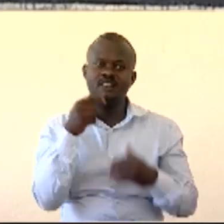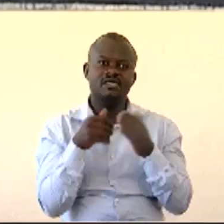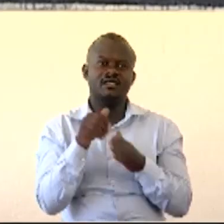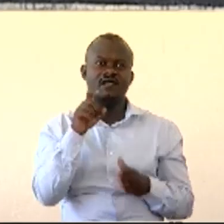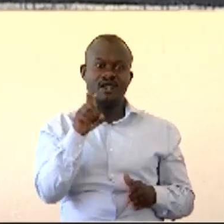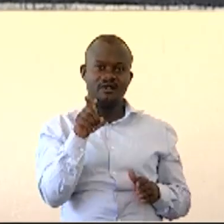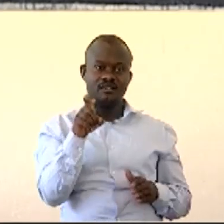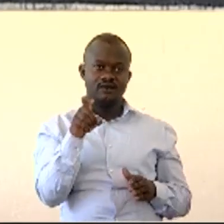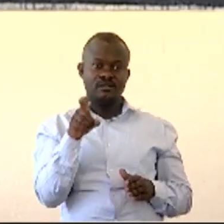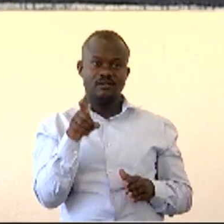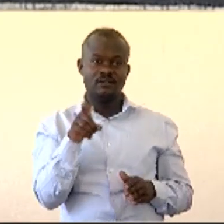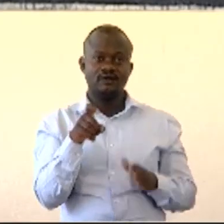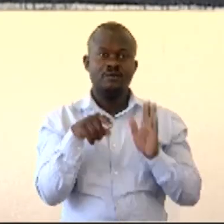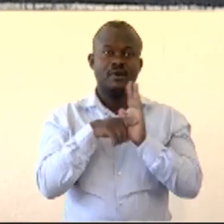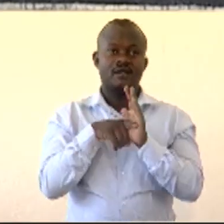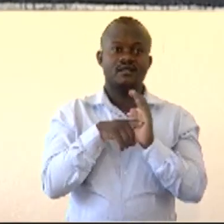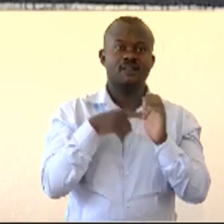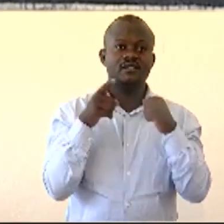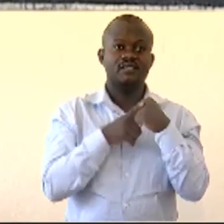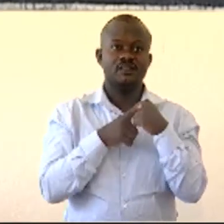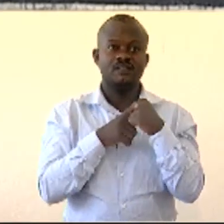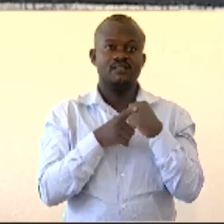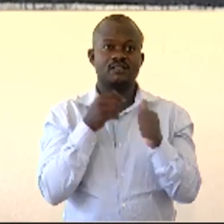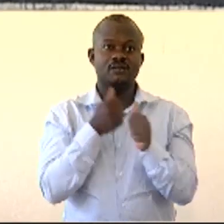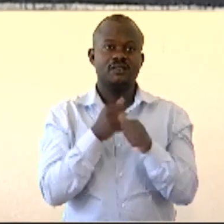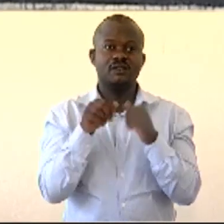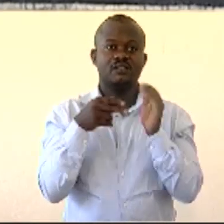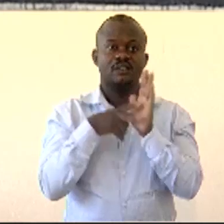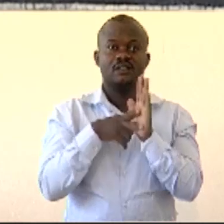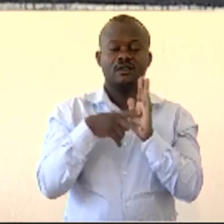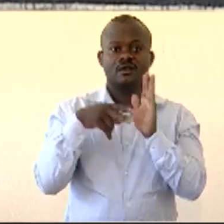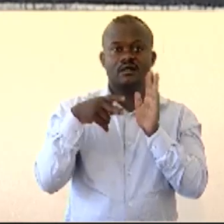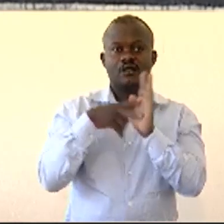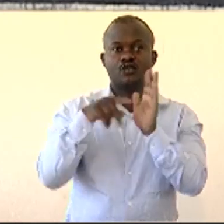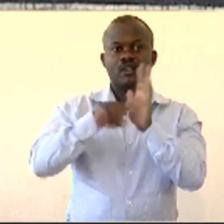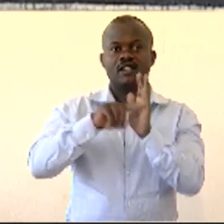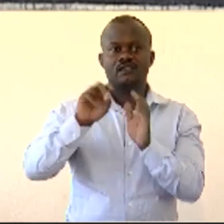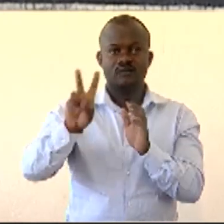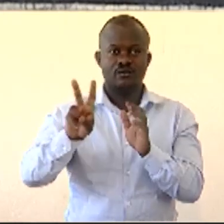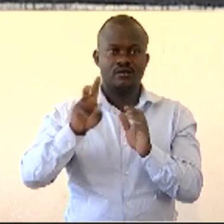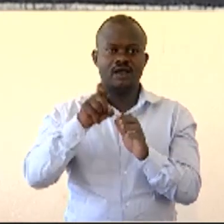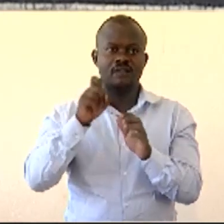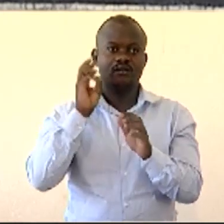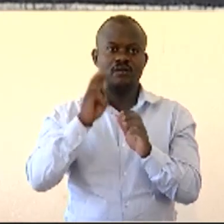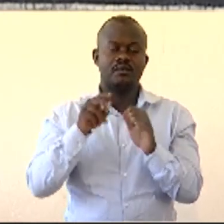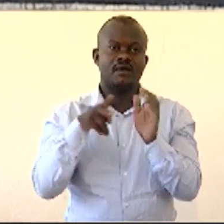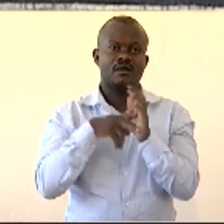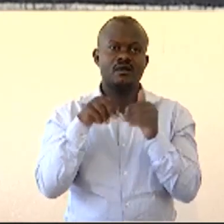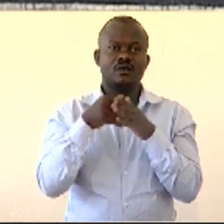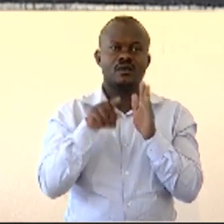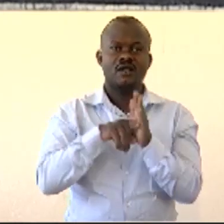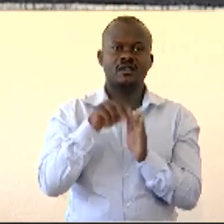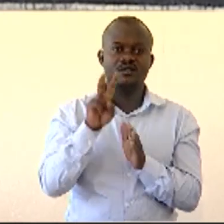X minus 6, which is equal to -2. So X will be equaling to